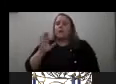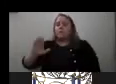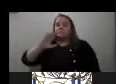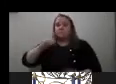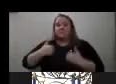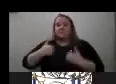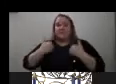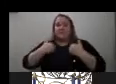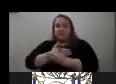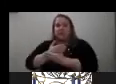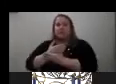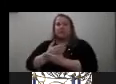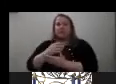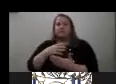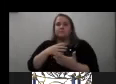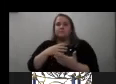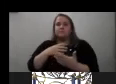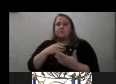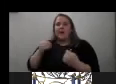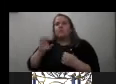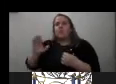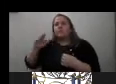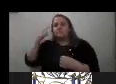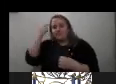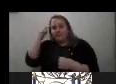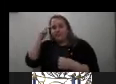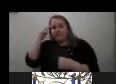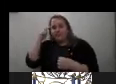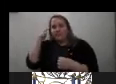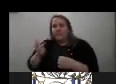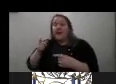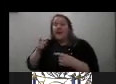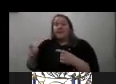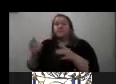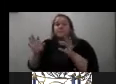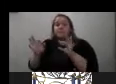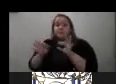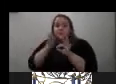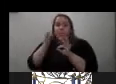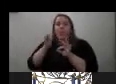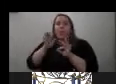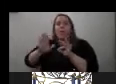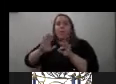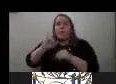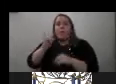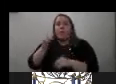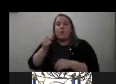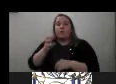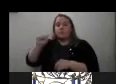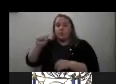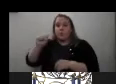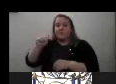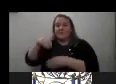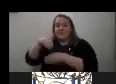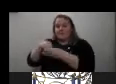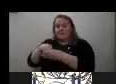daughter with her and an orphaned nephew, and she sewed her family jewels into her young daughter's